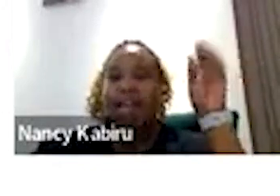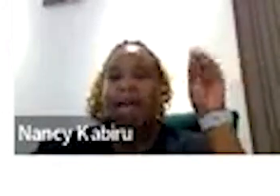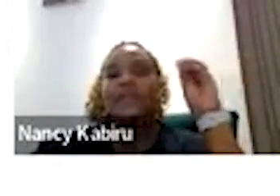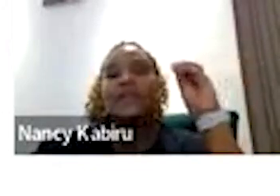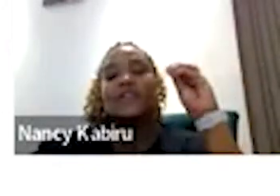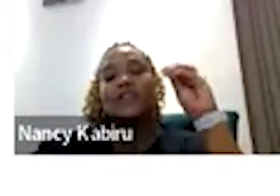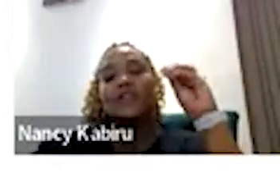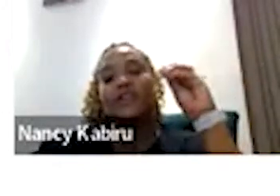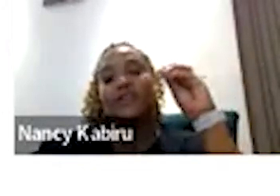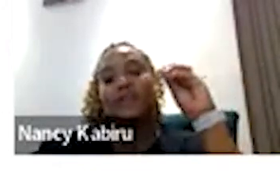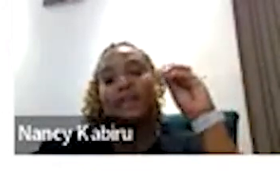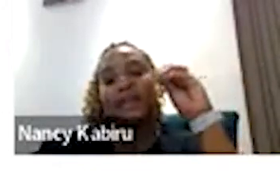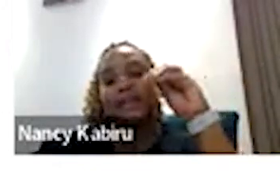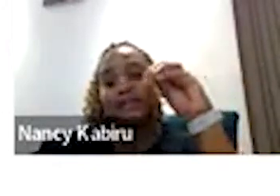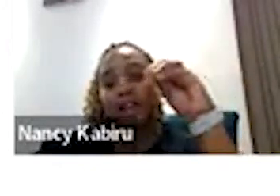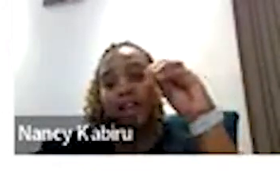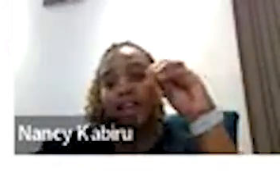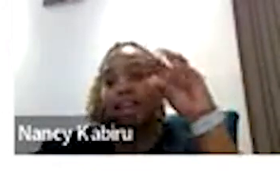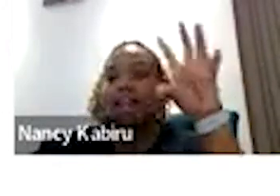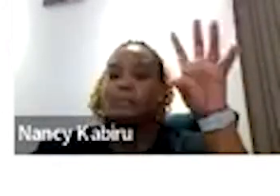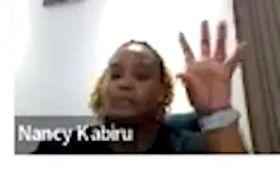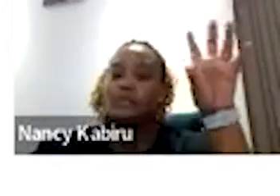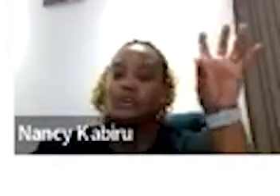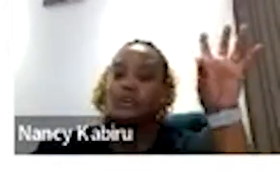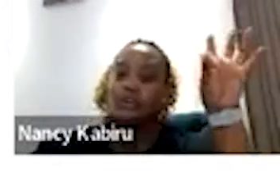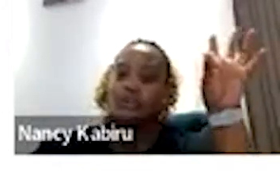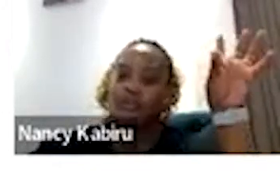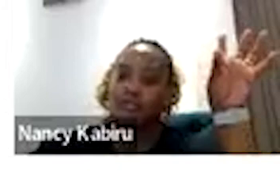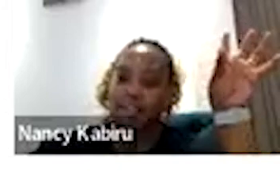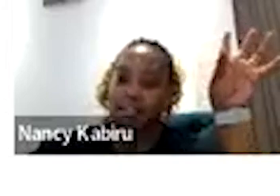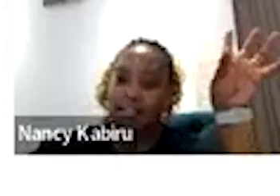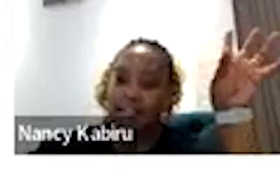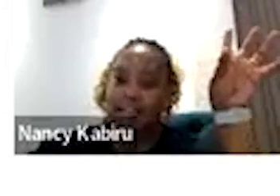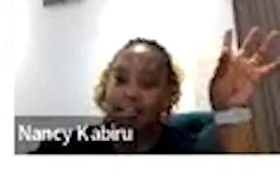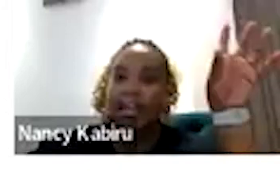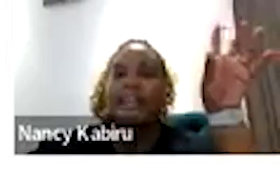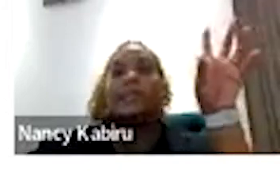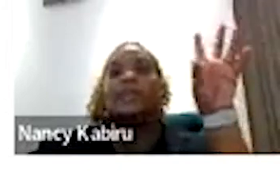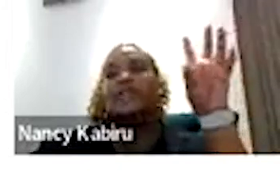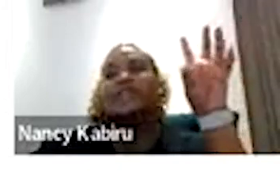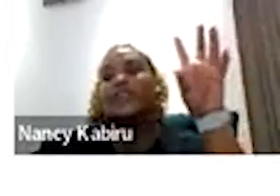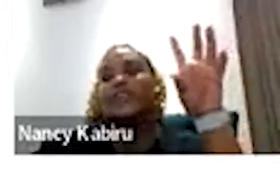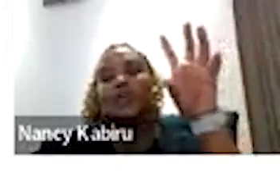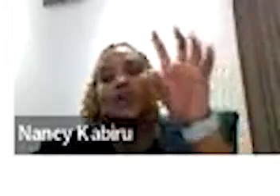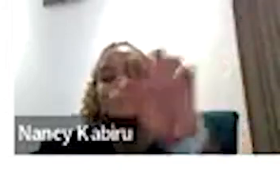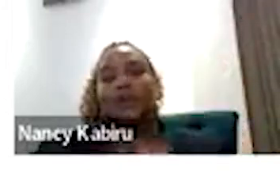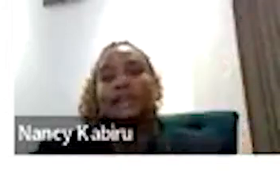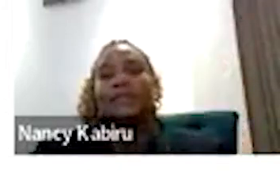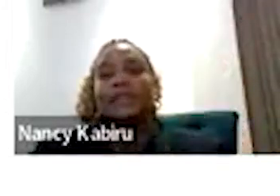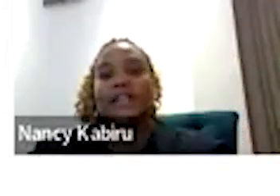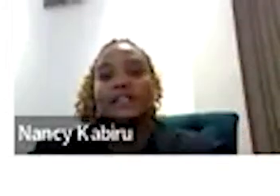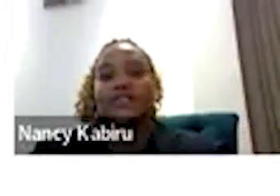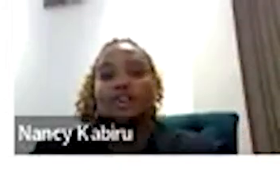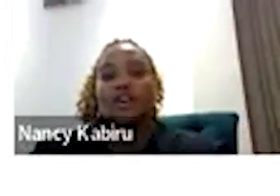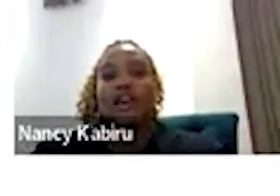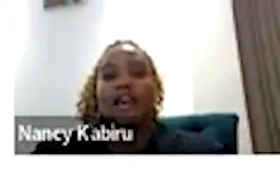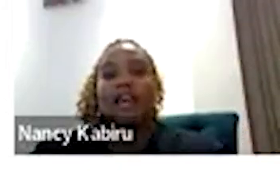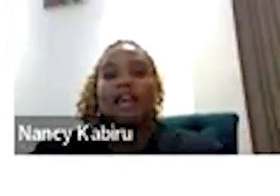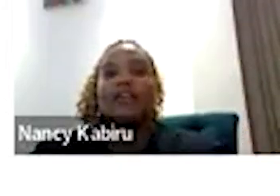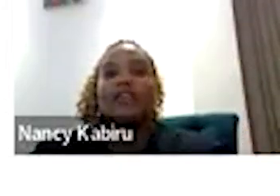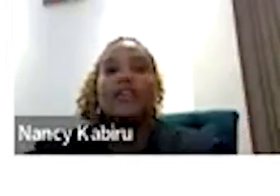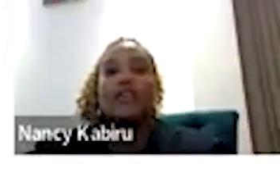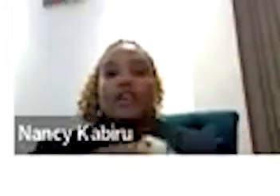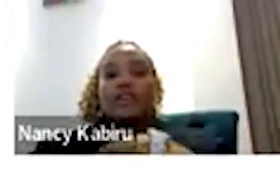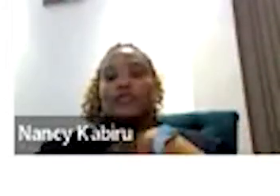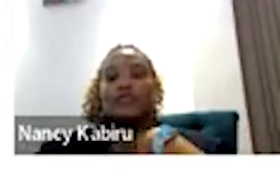sad. There are periods you're going to be indifferent. There are periods you're going to be frustrated. There are periods that you're going to experience